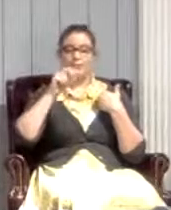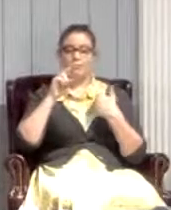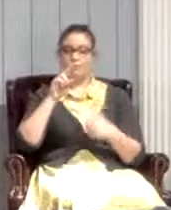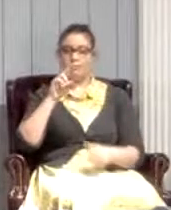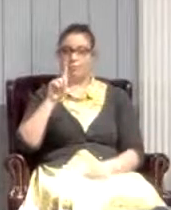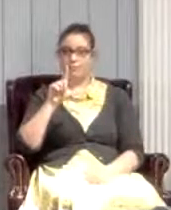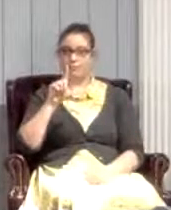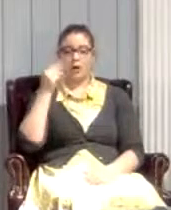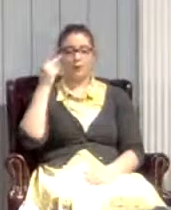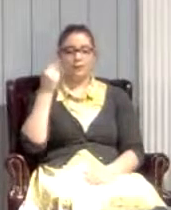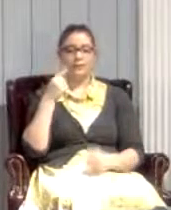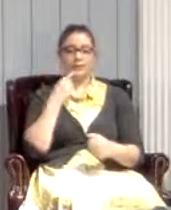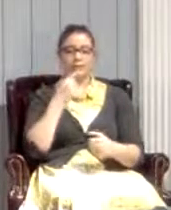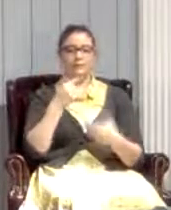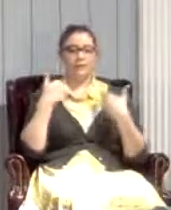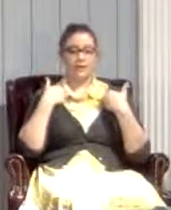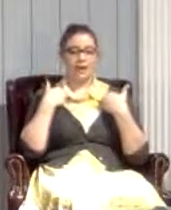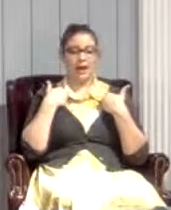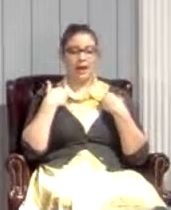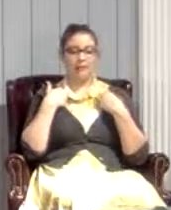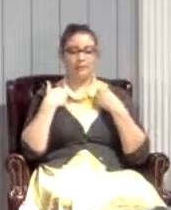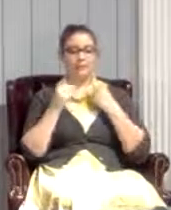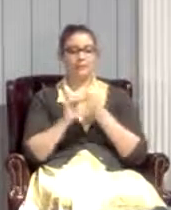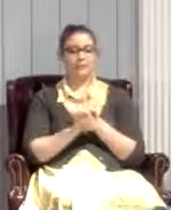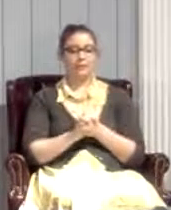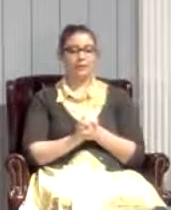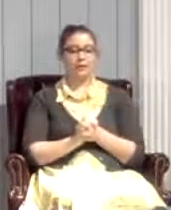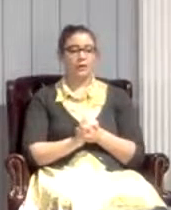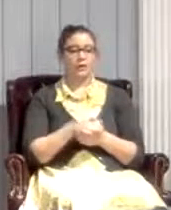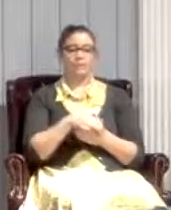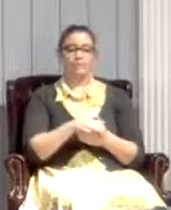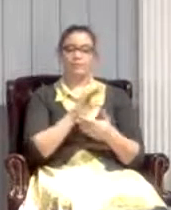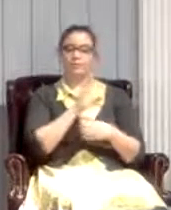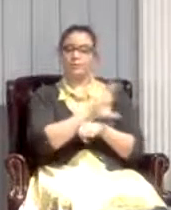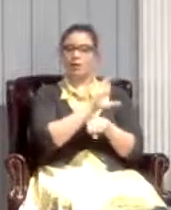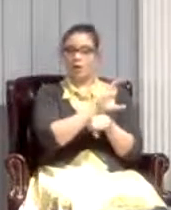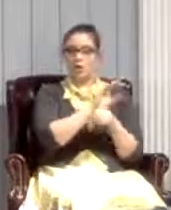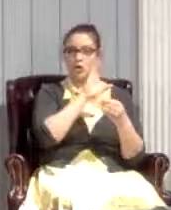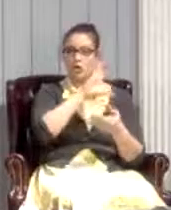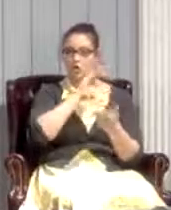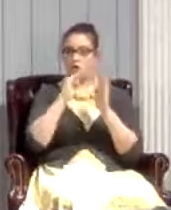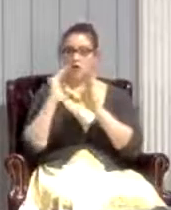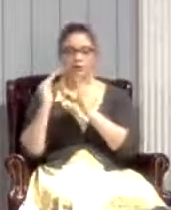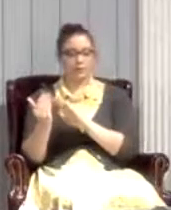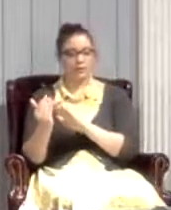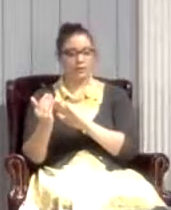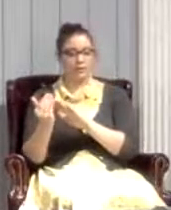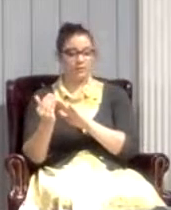troublemakers there in the church at Corinth. The church itself had embraced the message, the corrections that